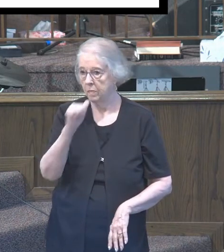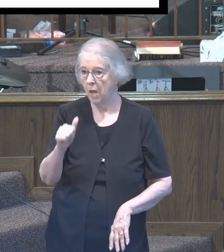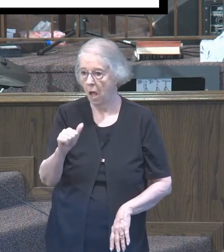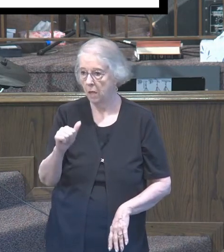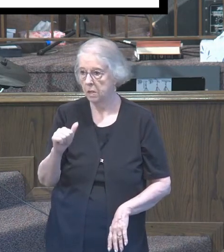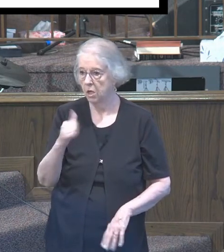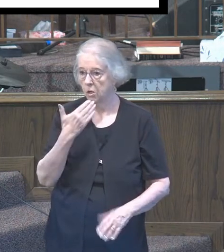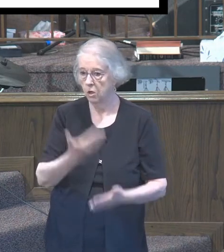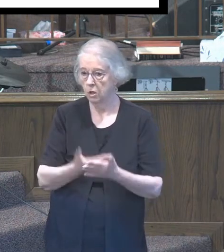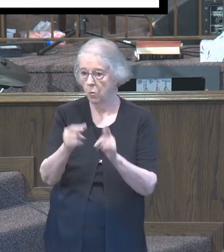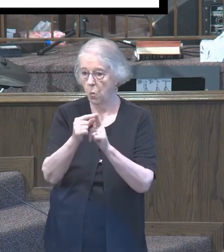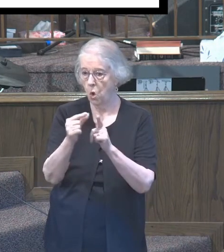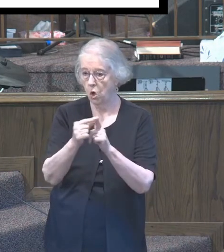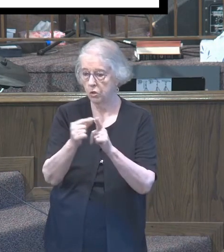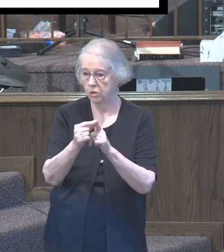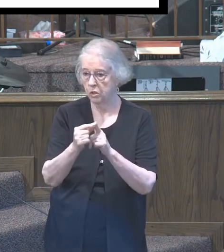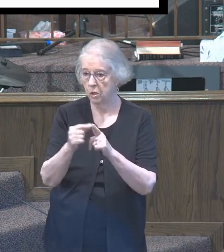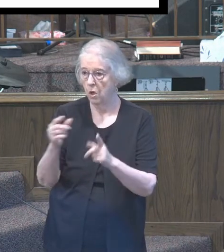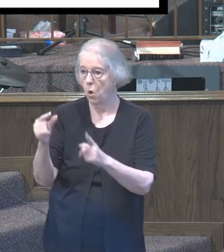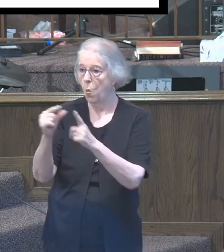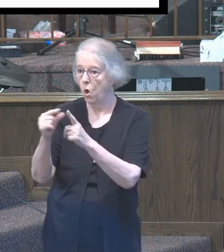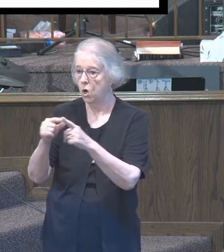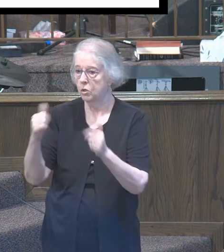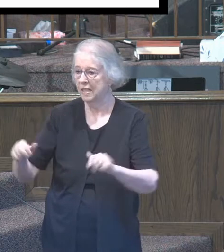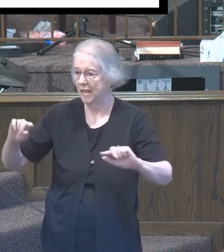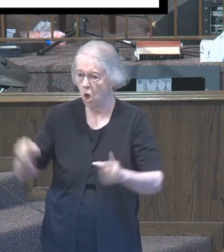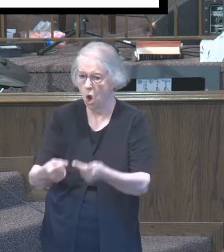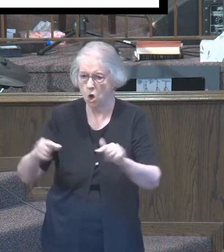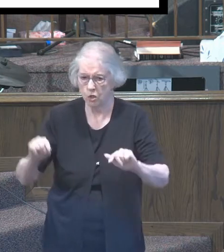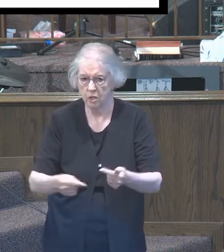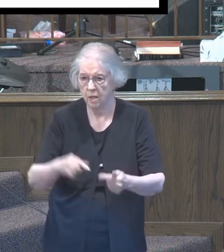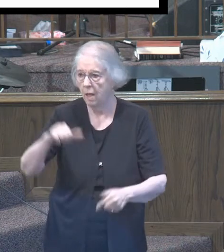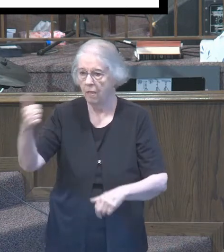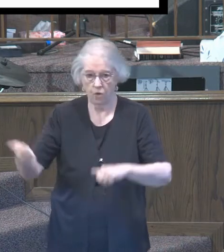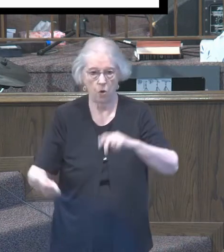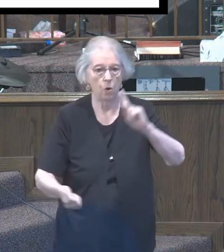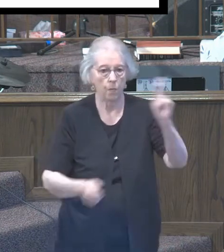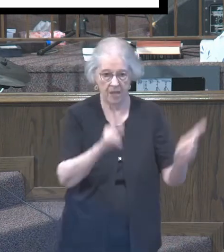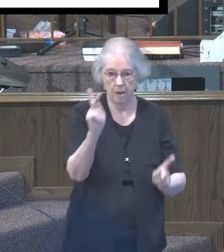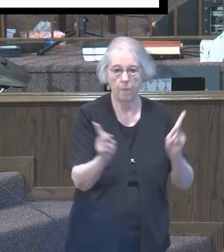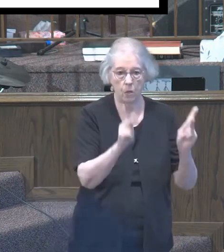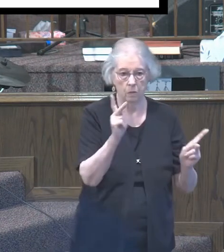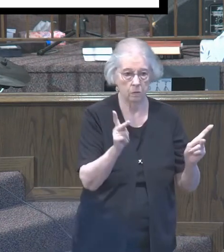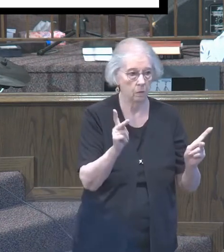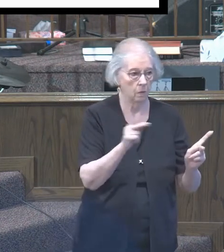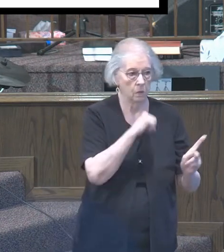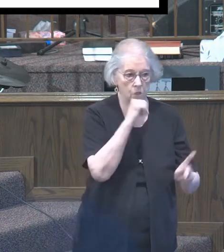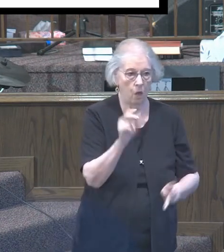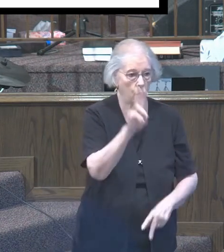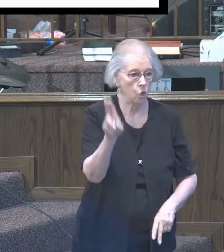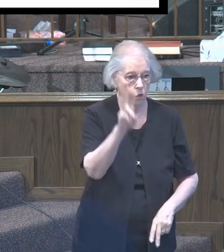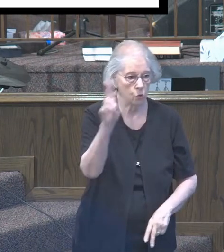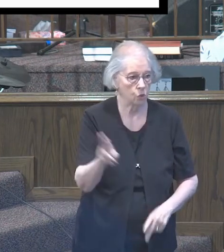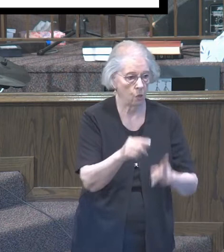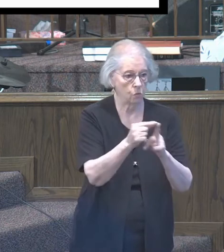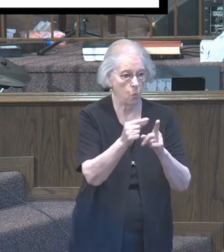kill. This is how I want you to conduct yourself in these matters. If you enter your place of worship